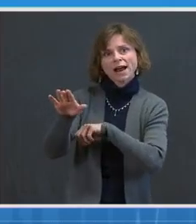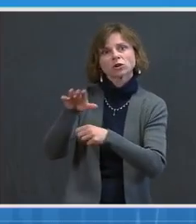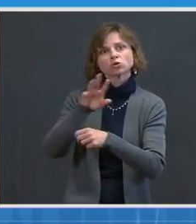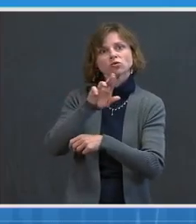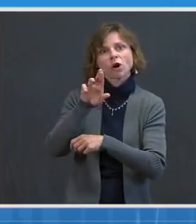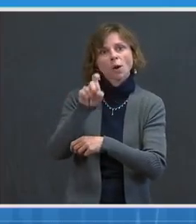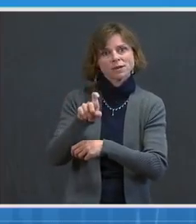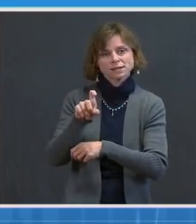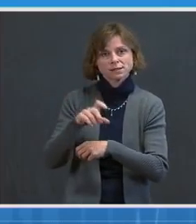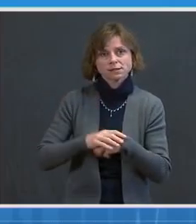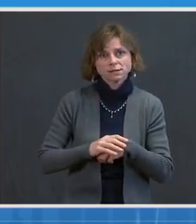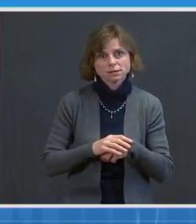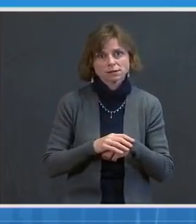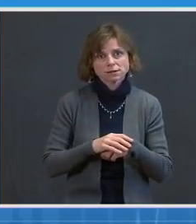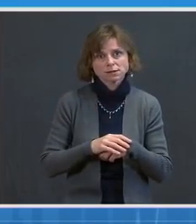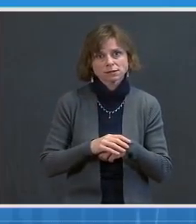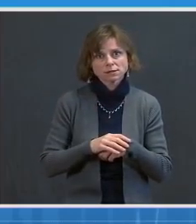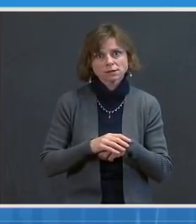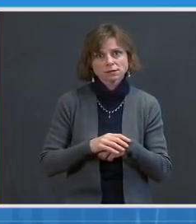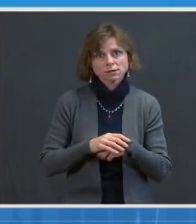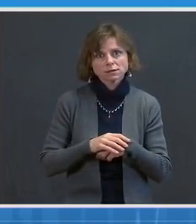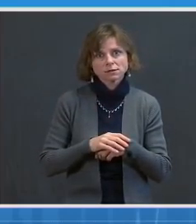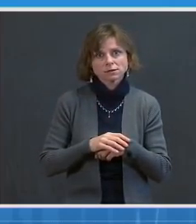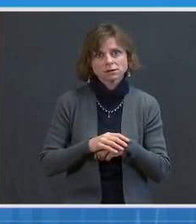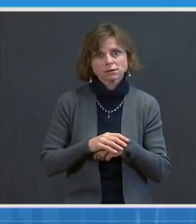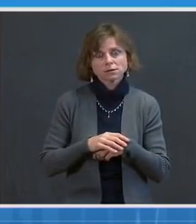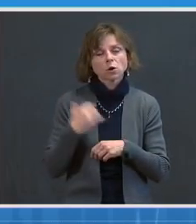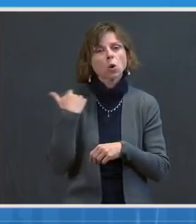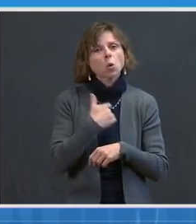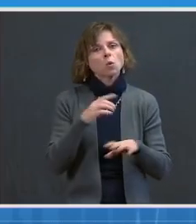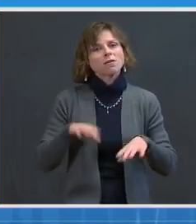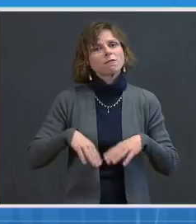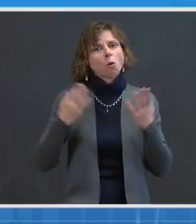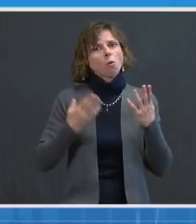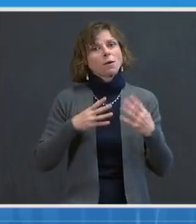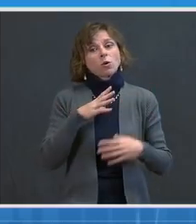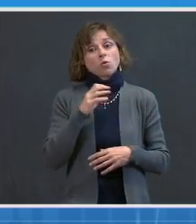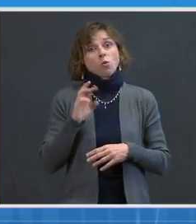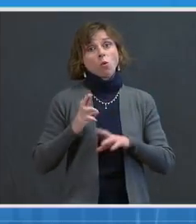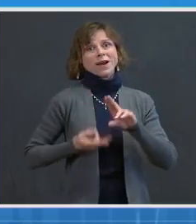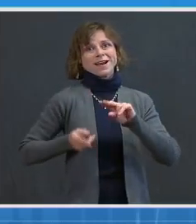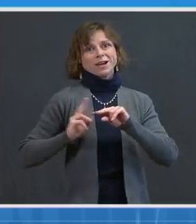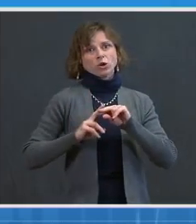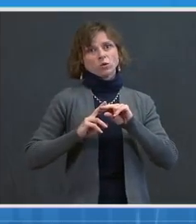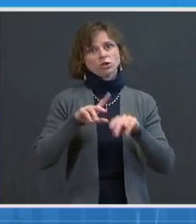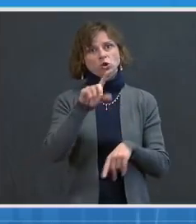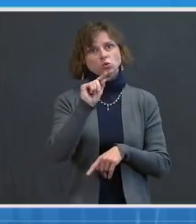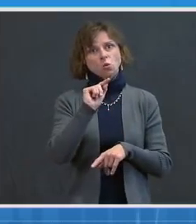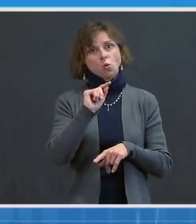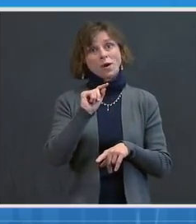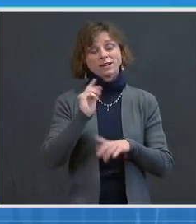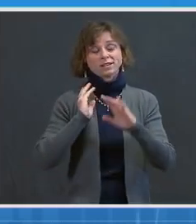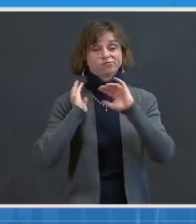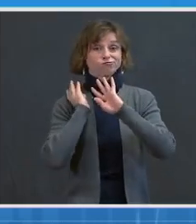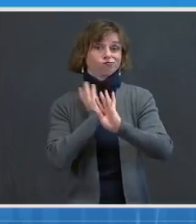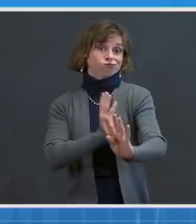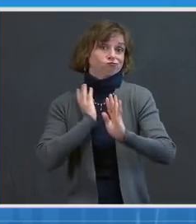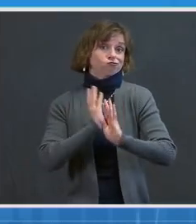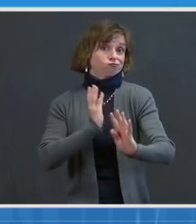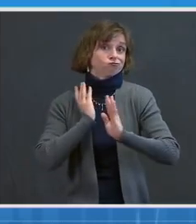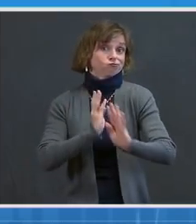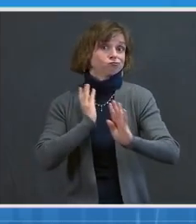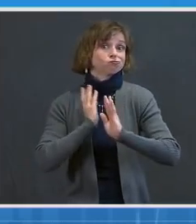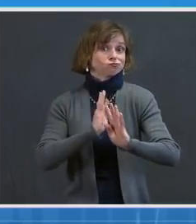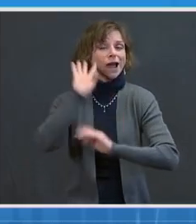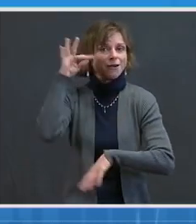pharmacies. We've opened or are ramping up 20 high-volume federally run sites that will